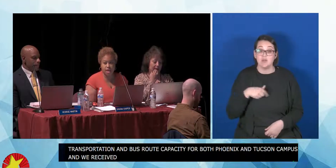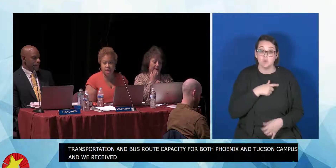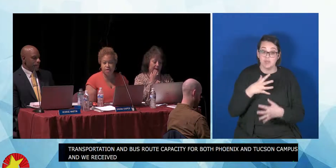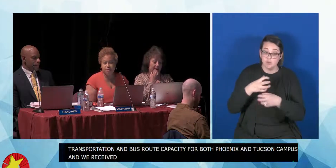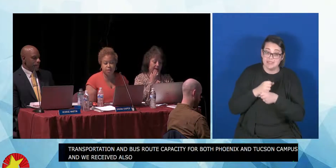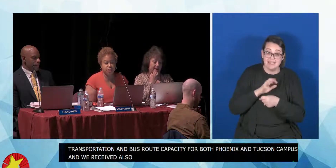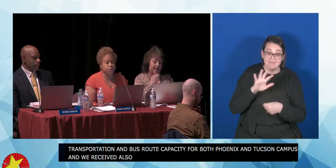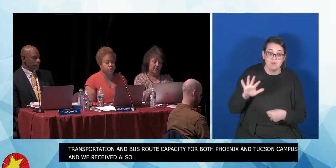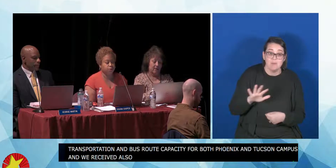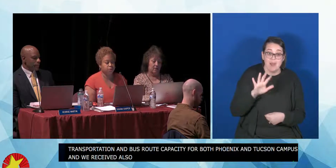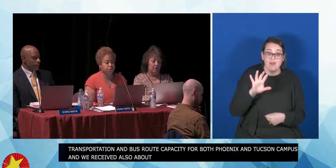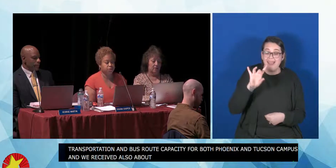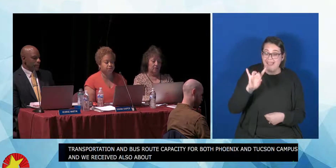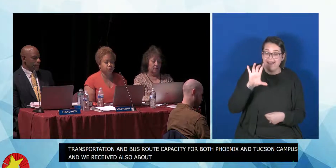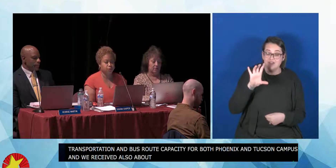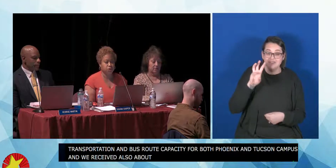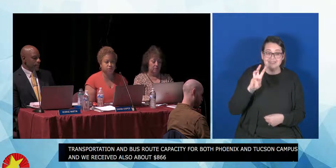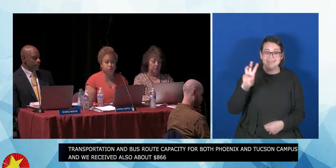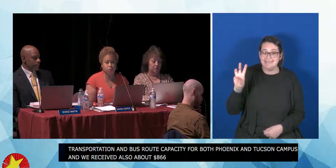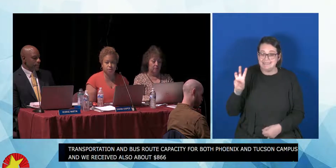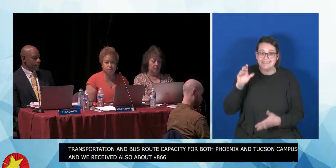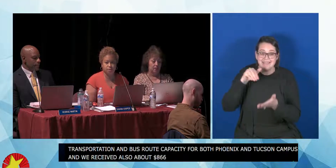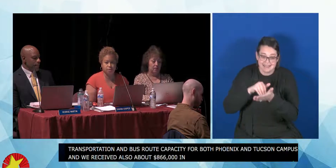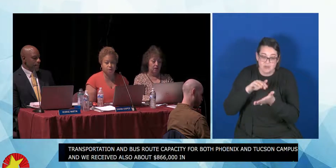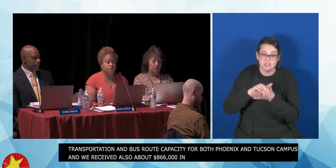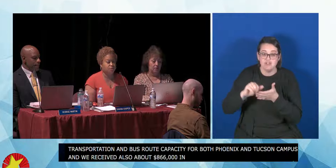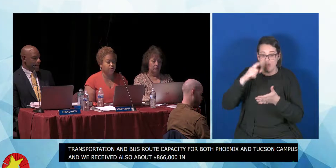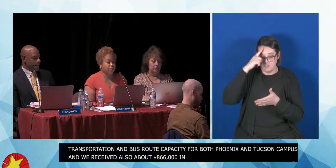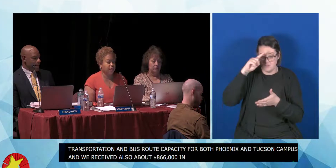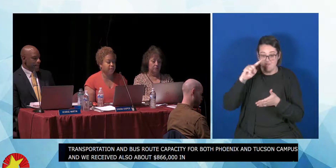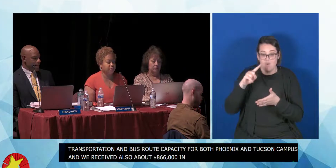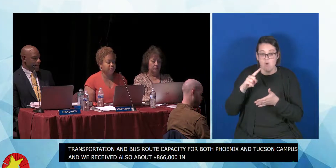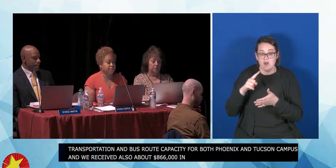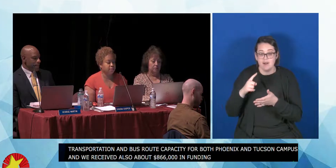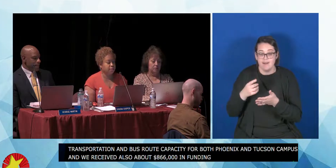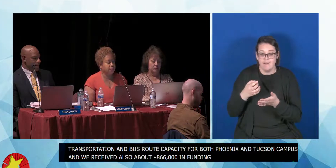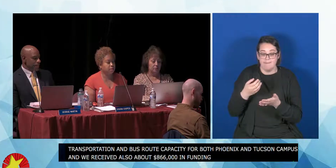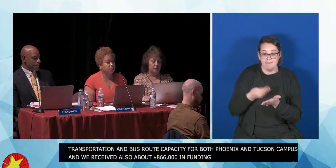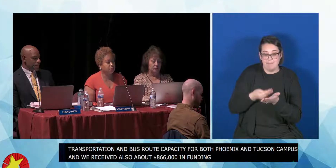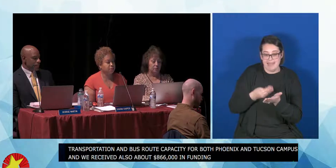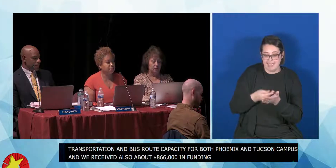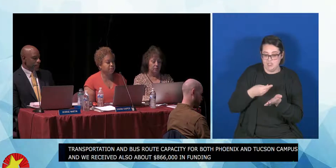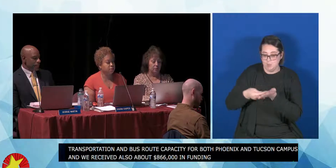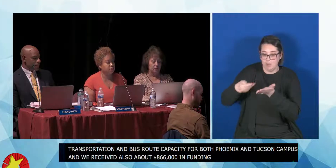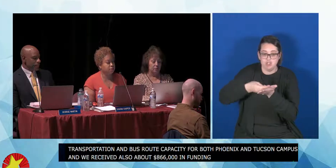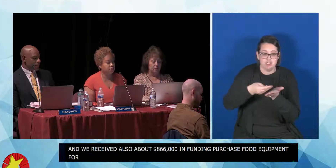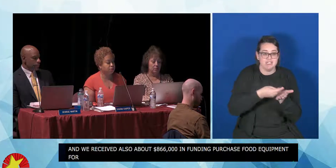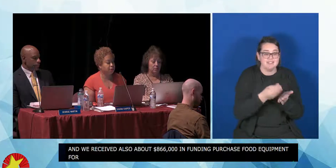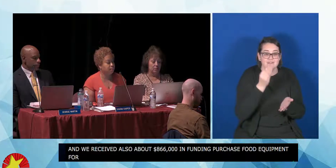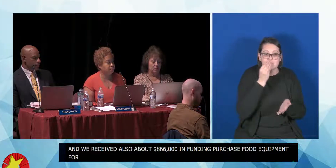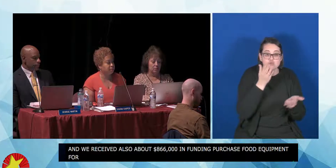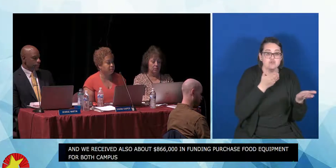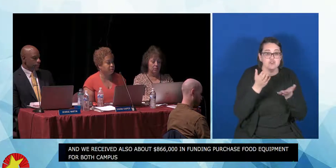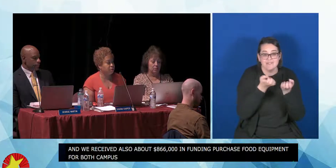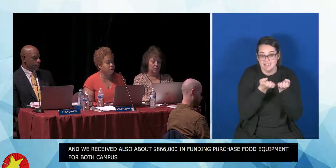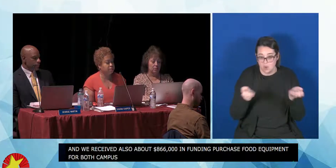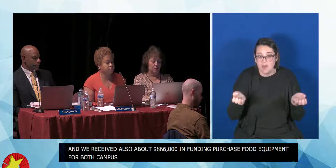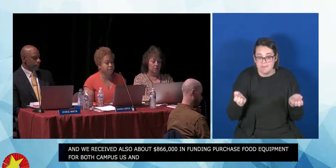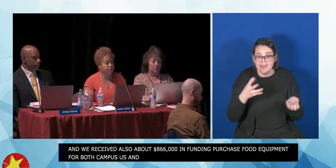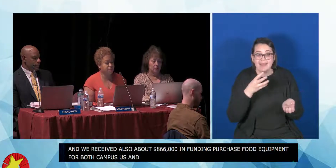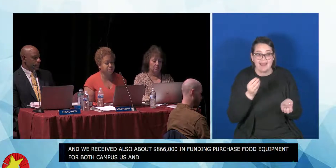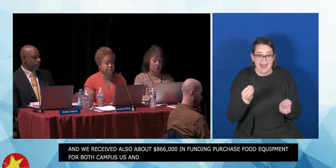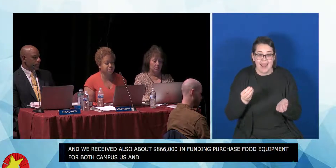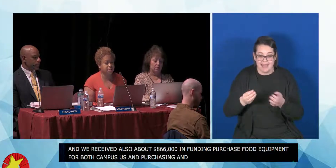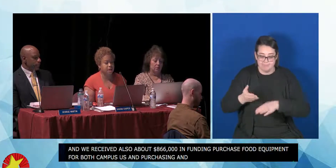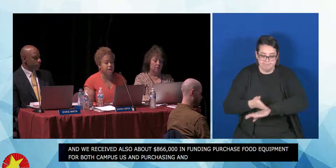$866,000 in funding to purchase food service equipment for both campuses, purchase and install security upgrades across